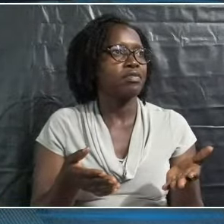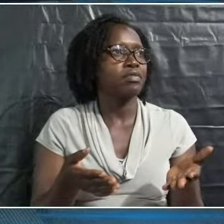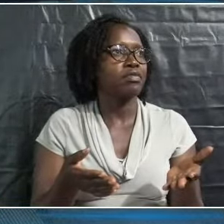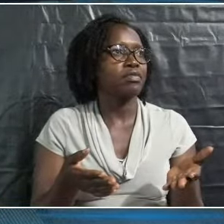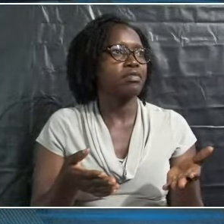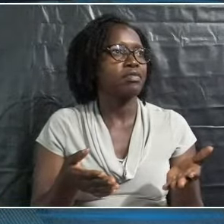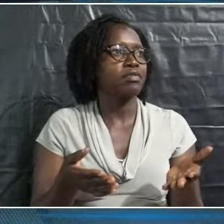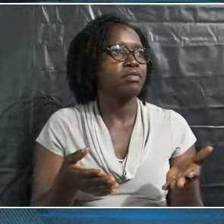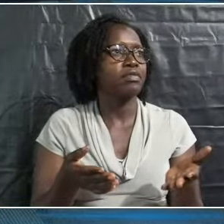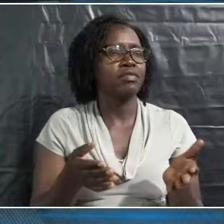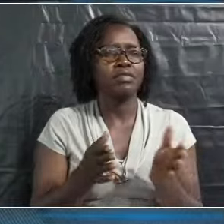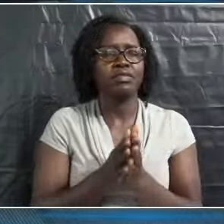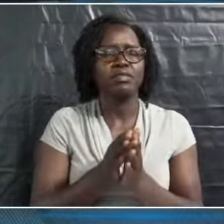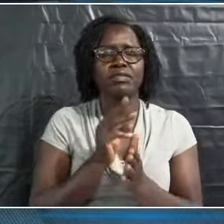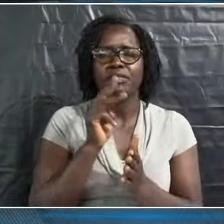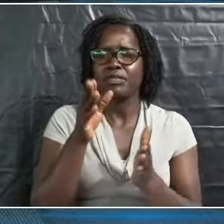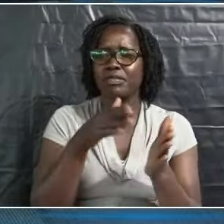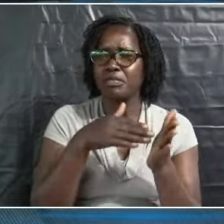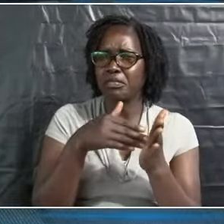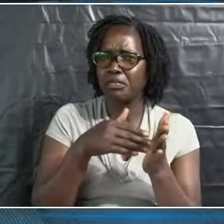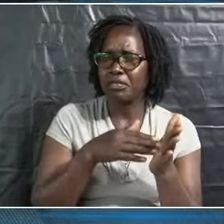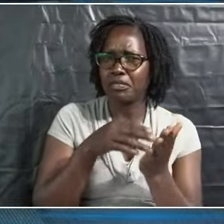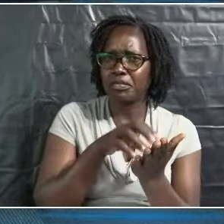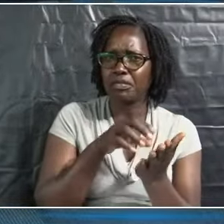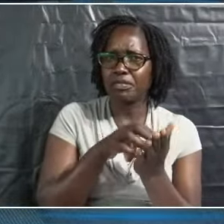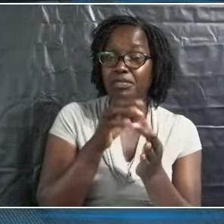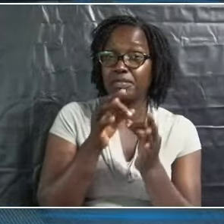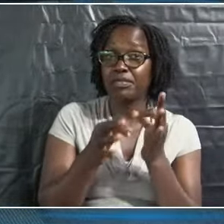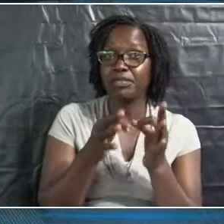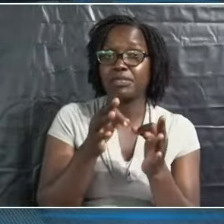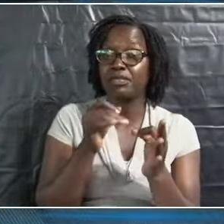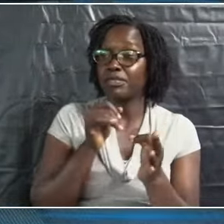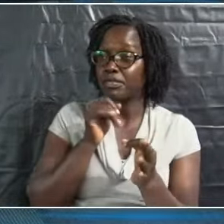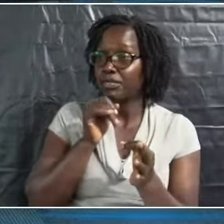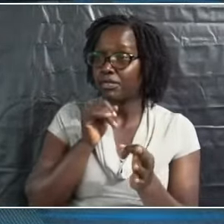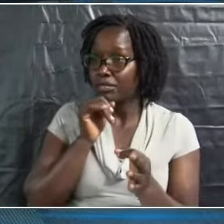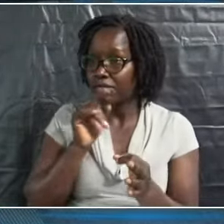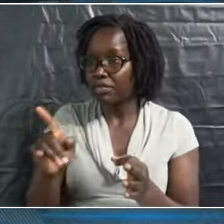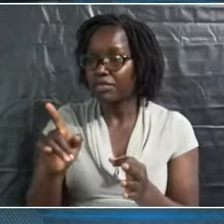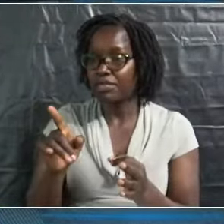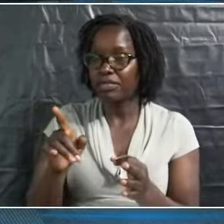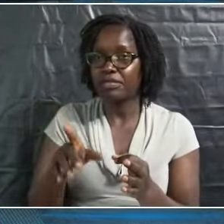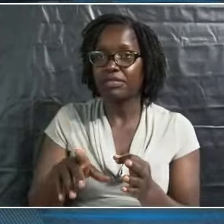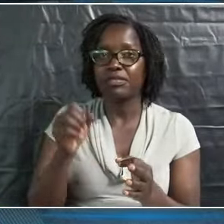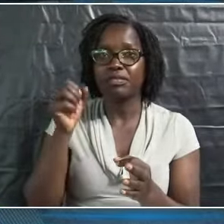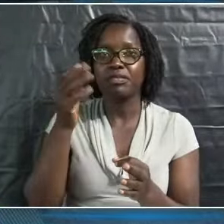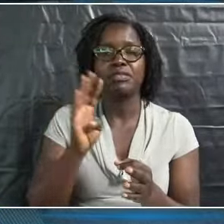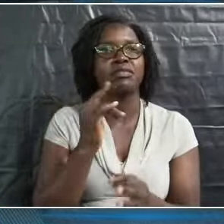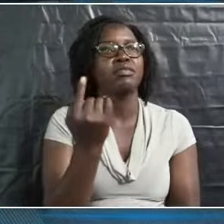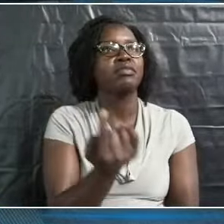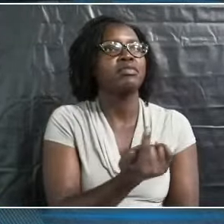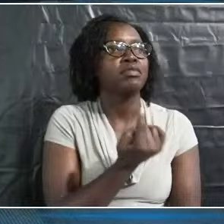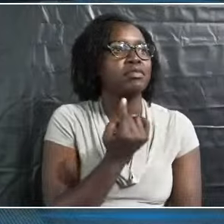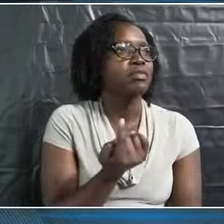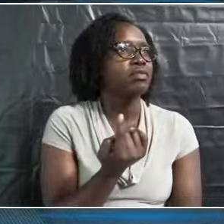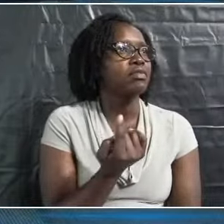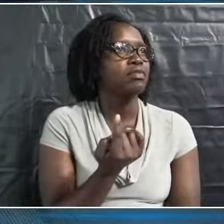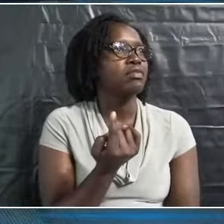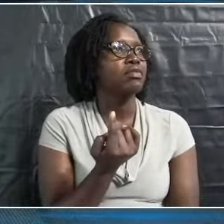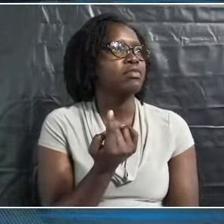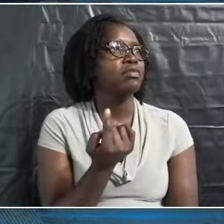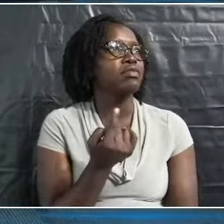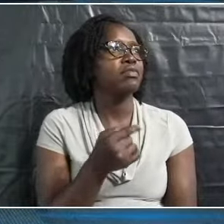a weak position if he were to be alone. When